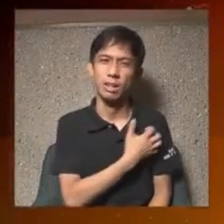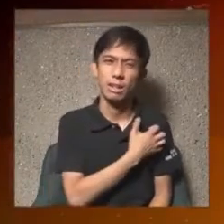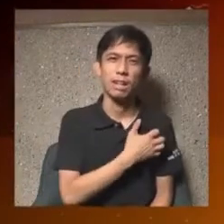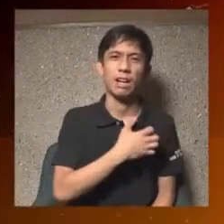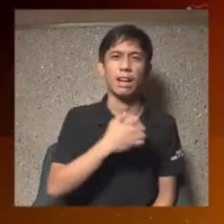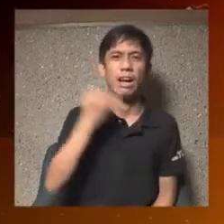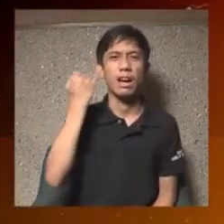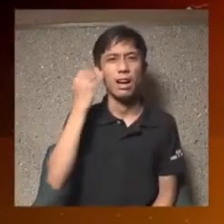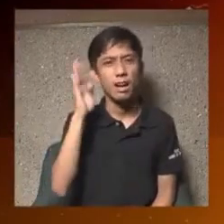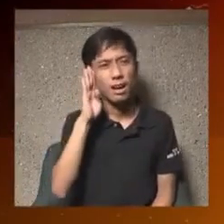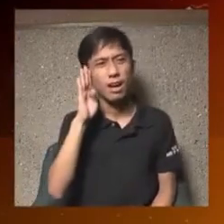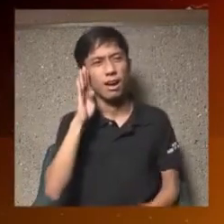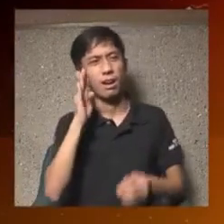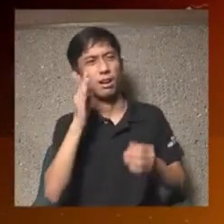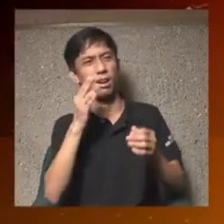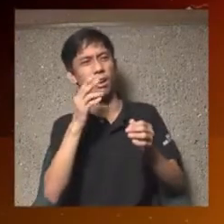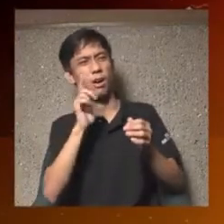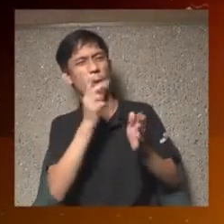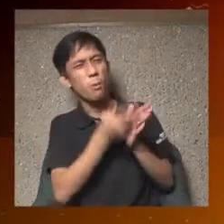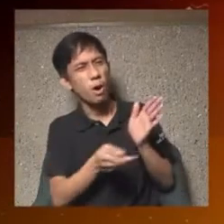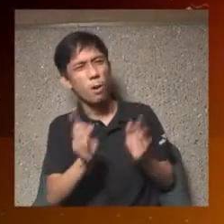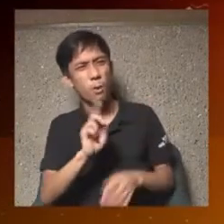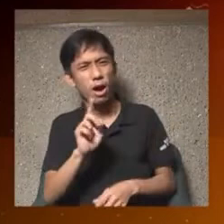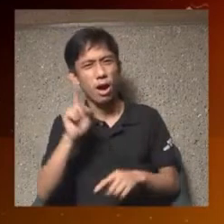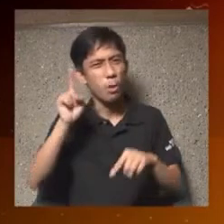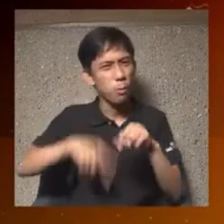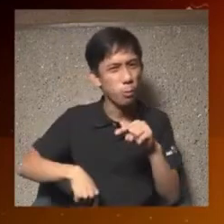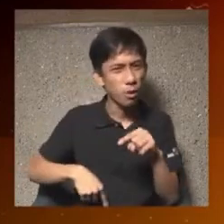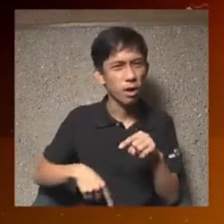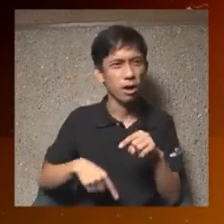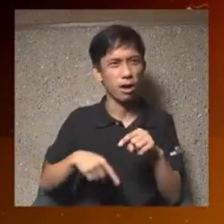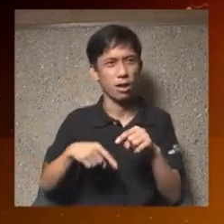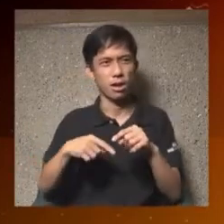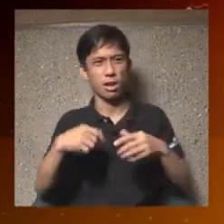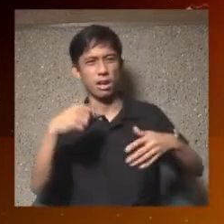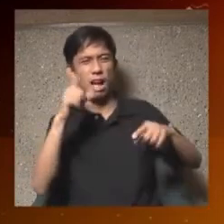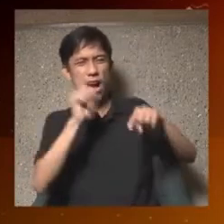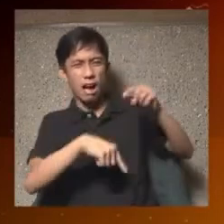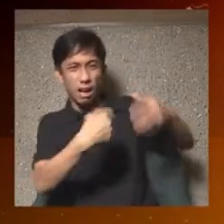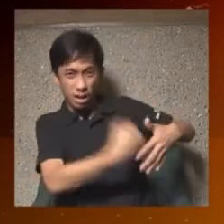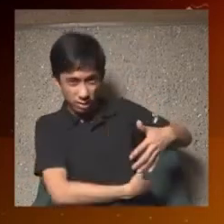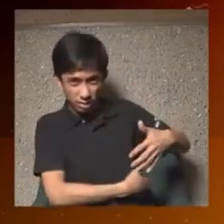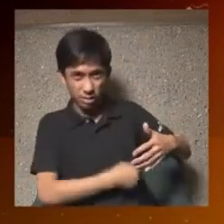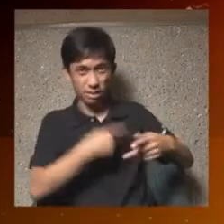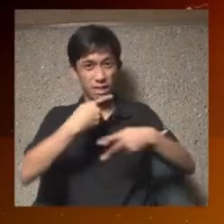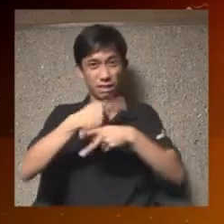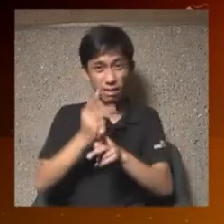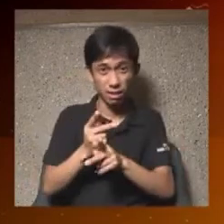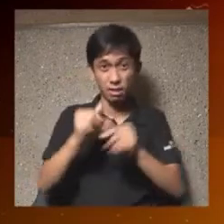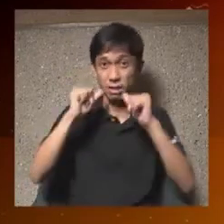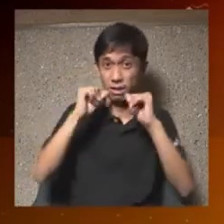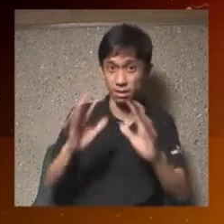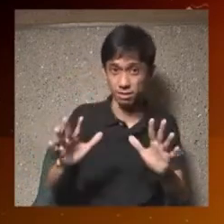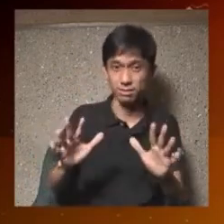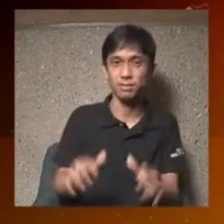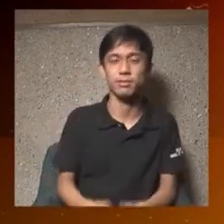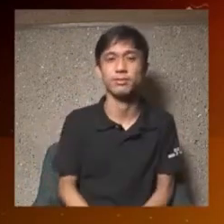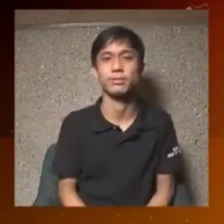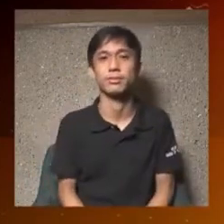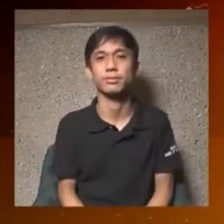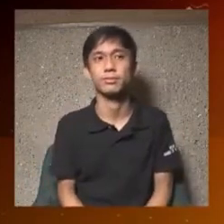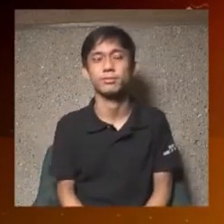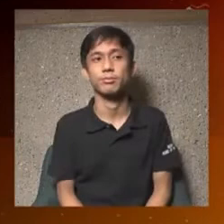can generate his own blessing. And sometimes again, God breaks us where we are